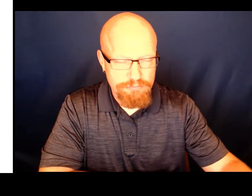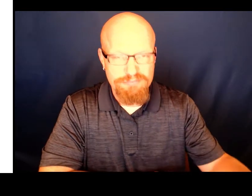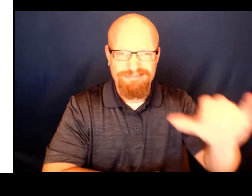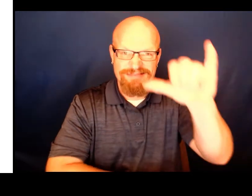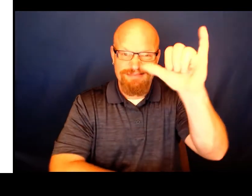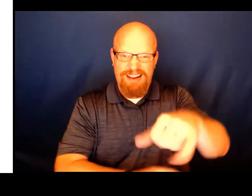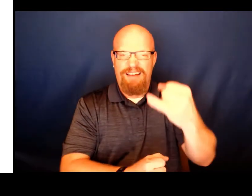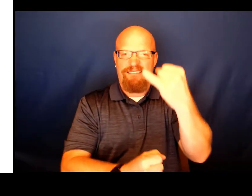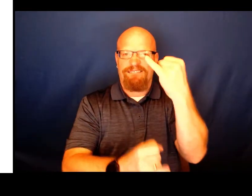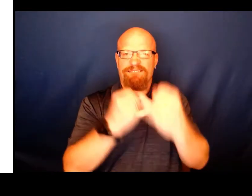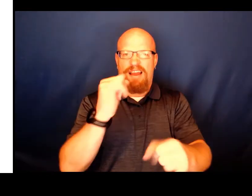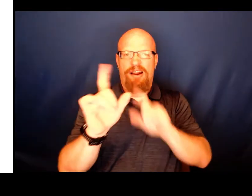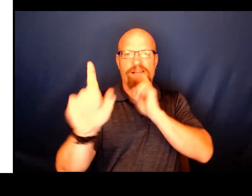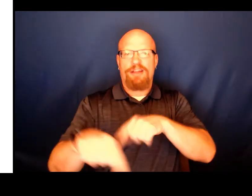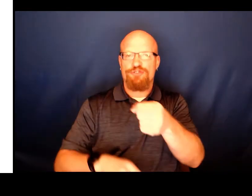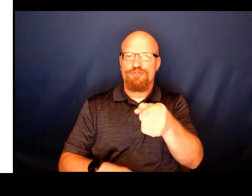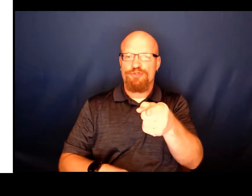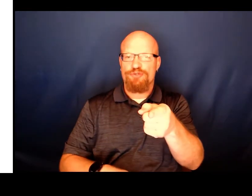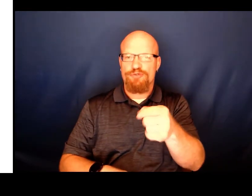and that's our final answer.